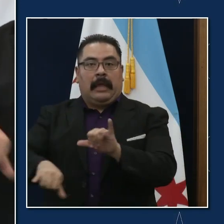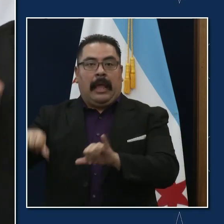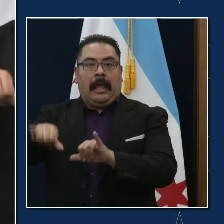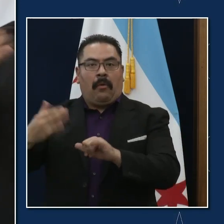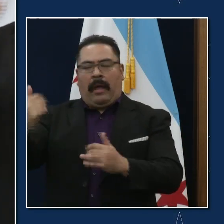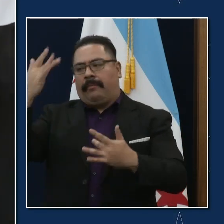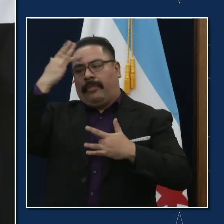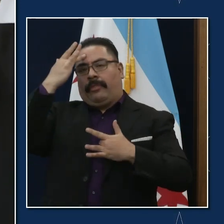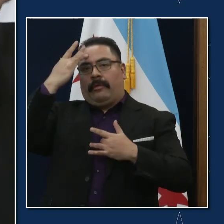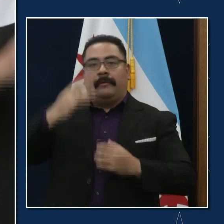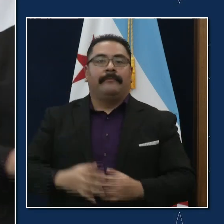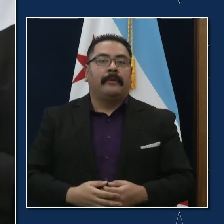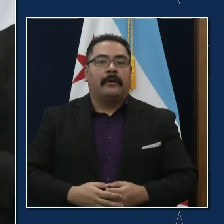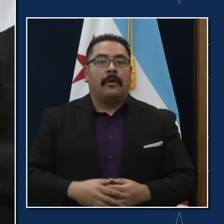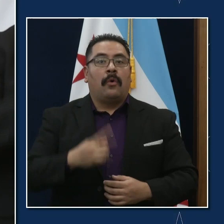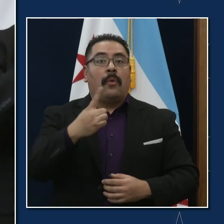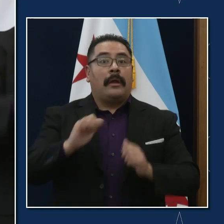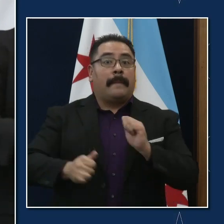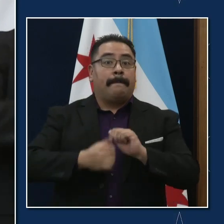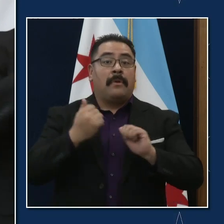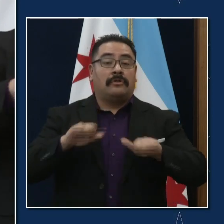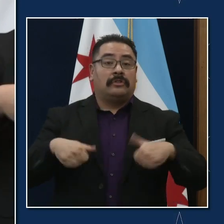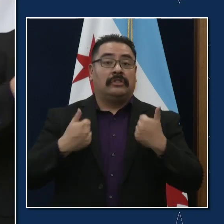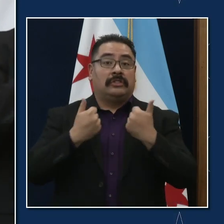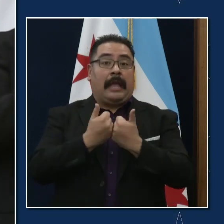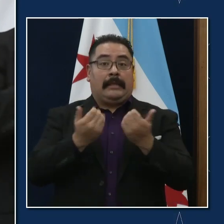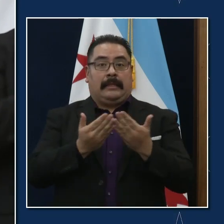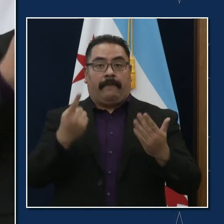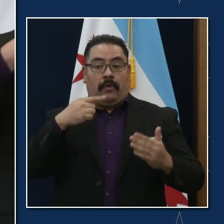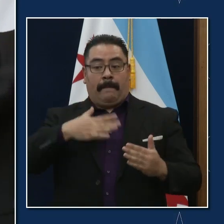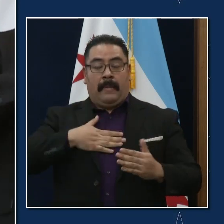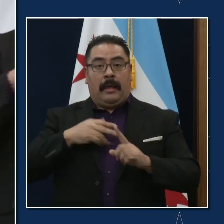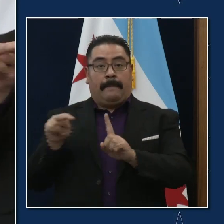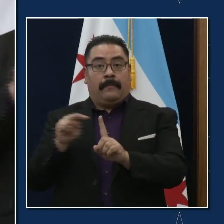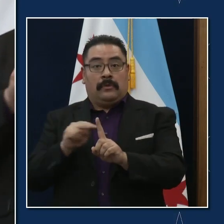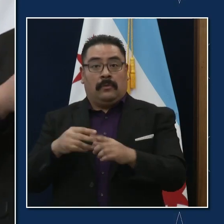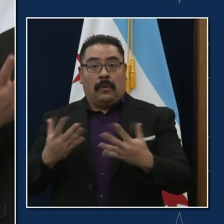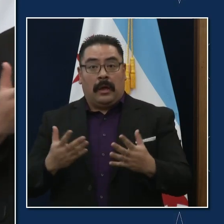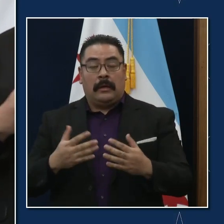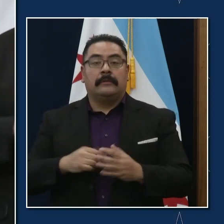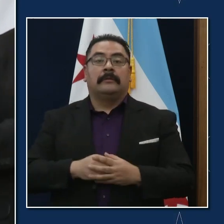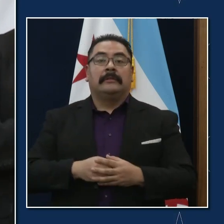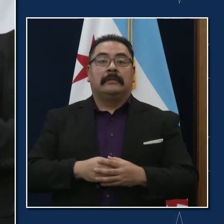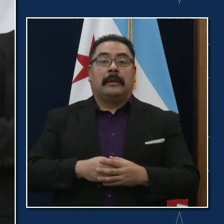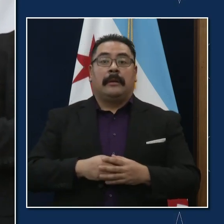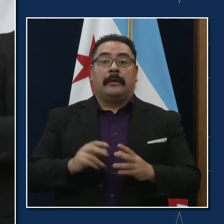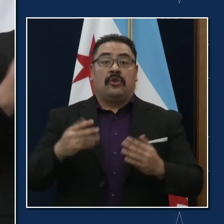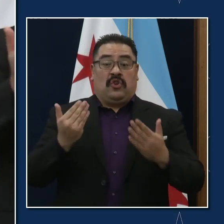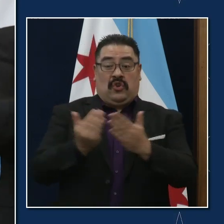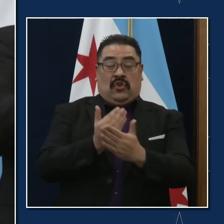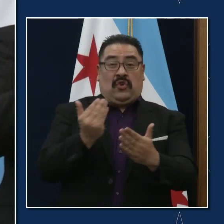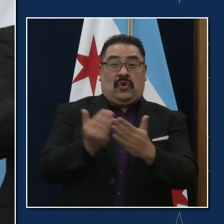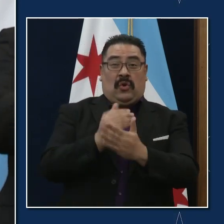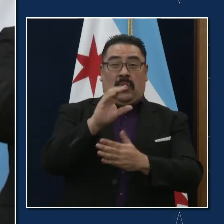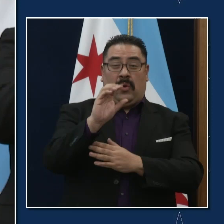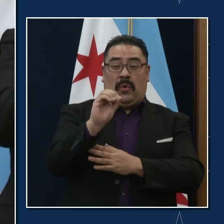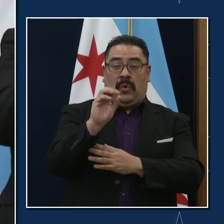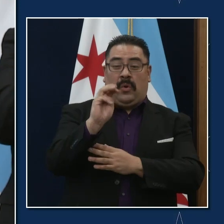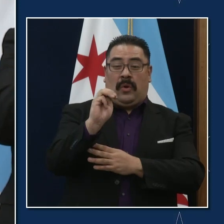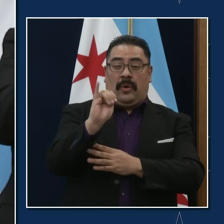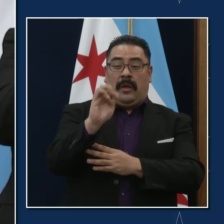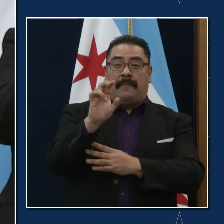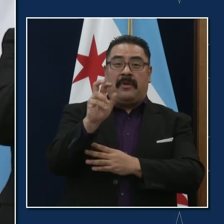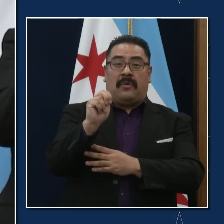And finally, one of the most challenging things that, from my perspective, has been the slow uptake of the new Omicron